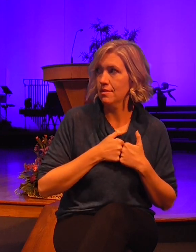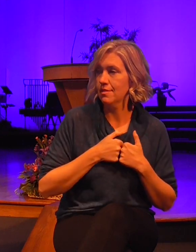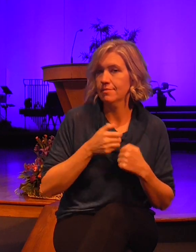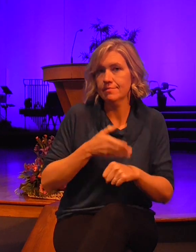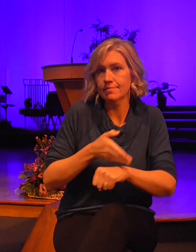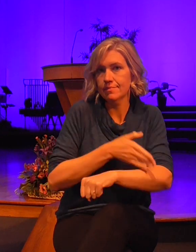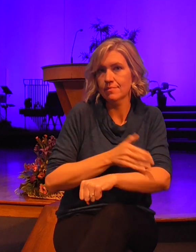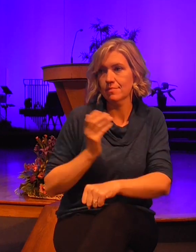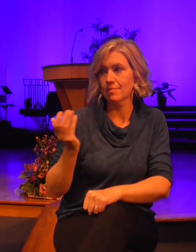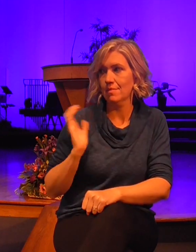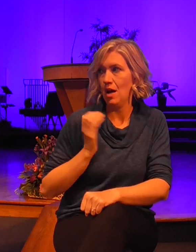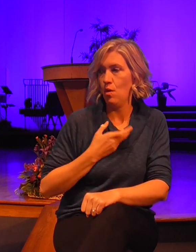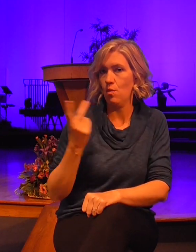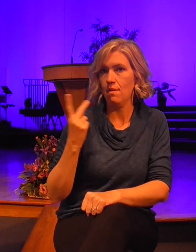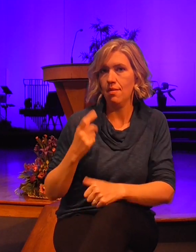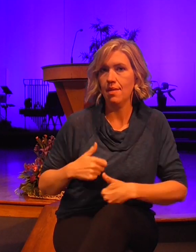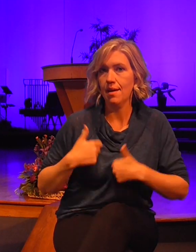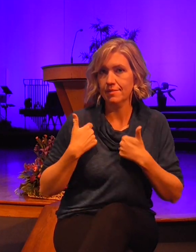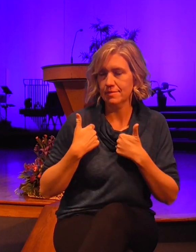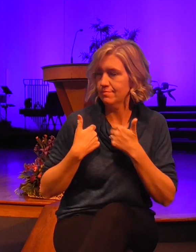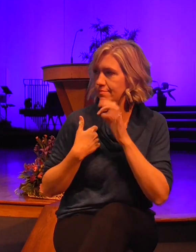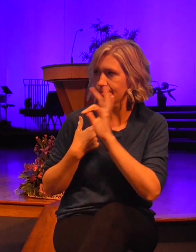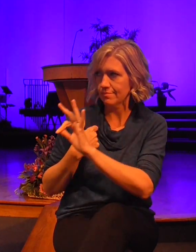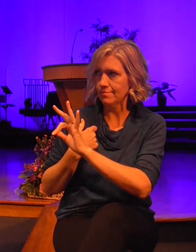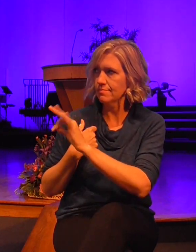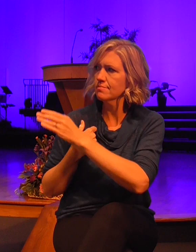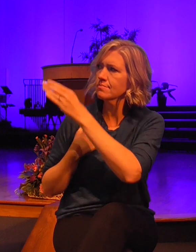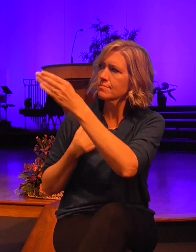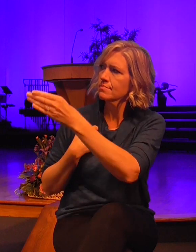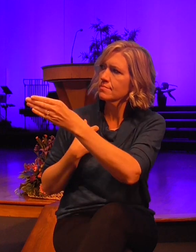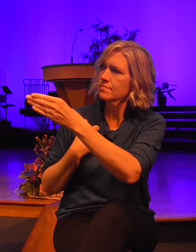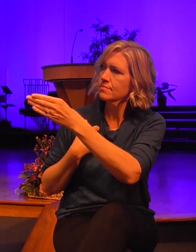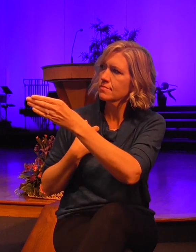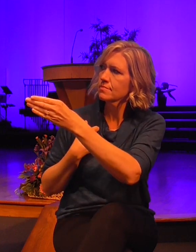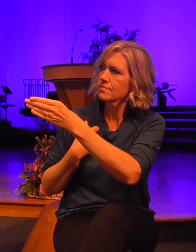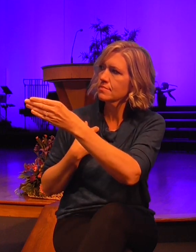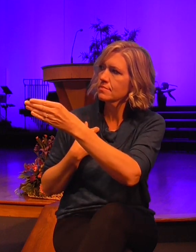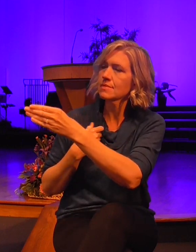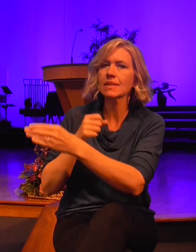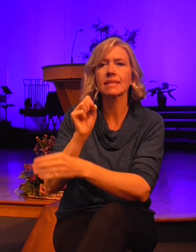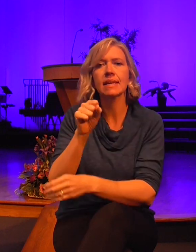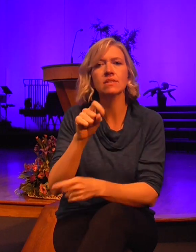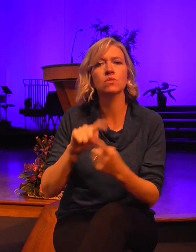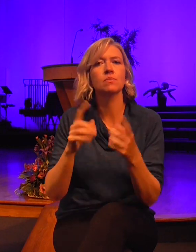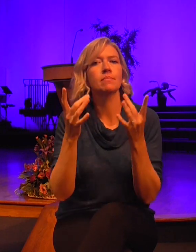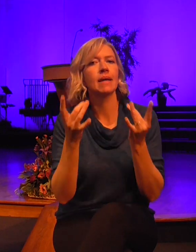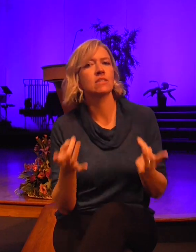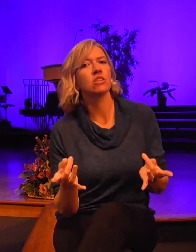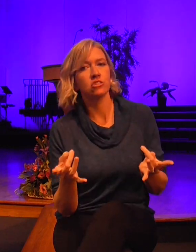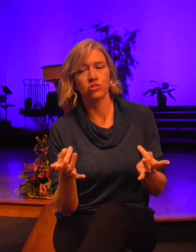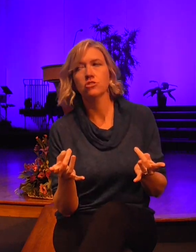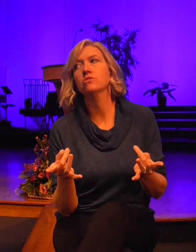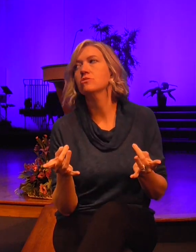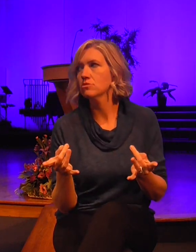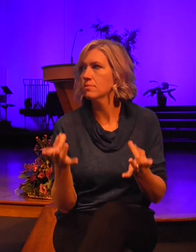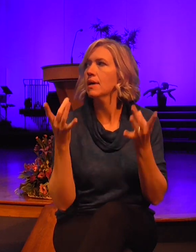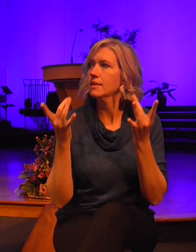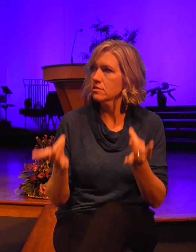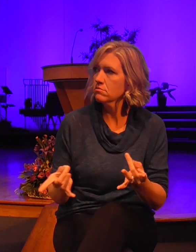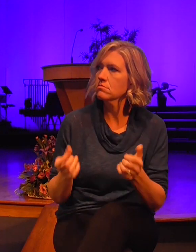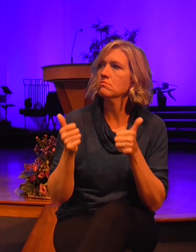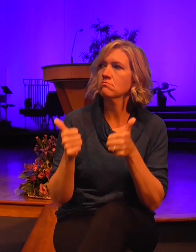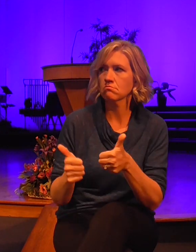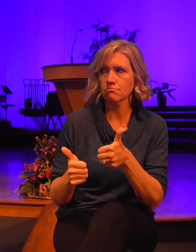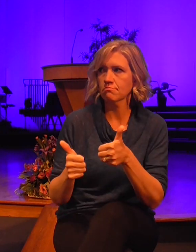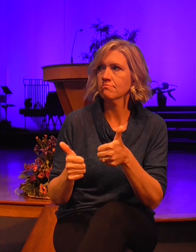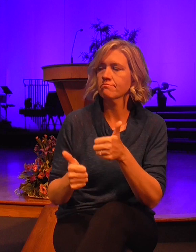I love it. Thank you so much. Yes, sir. I'll just repeat it. Go ahead. Yeah, I'm going to say yes to meditation. Yes to meditation. All right.